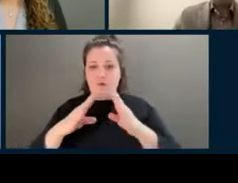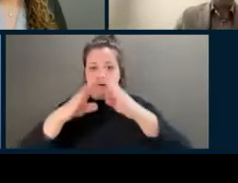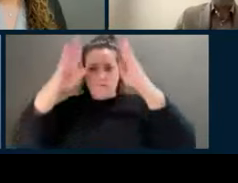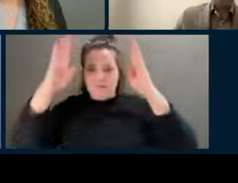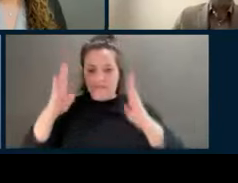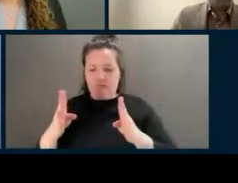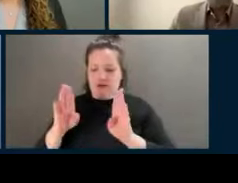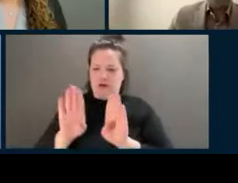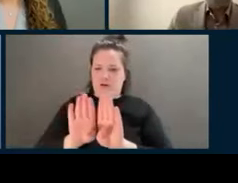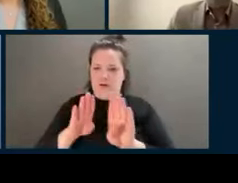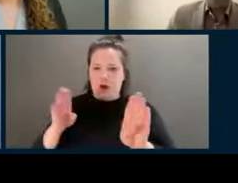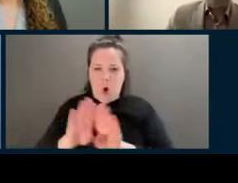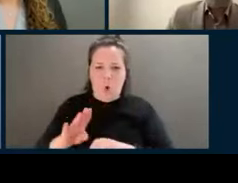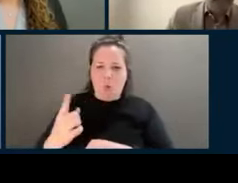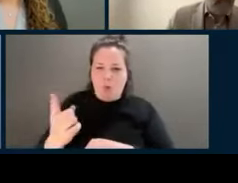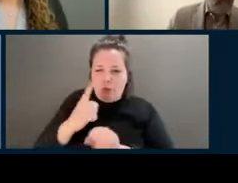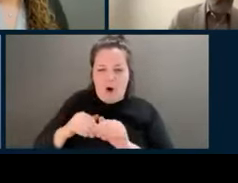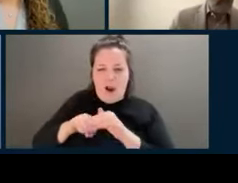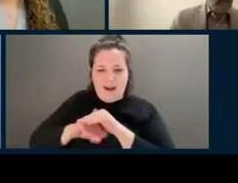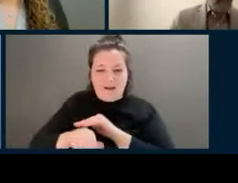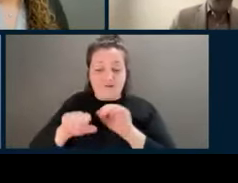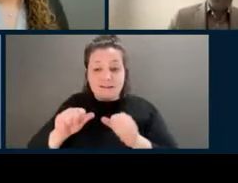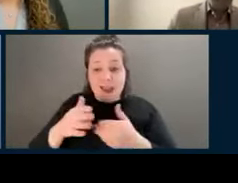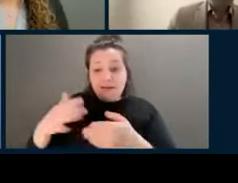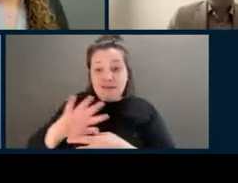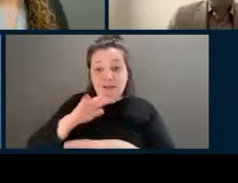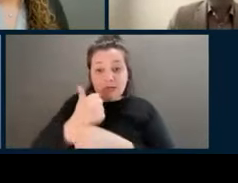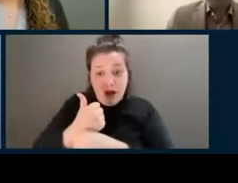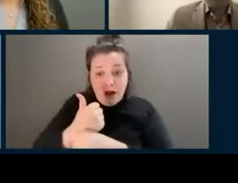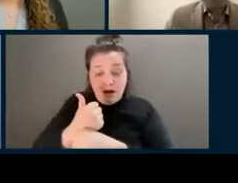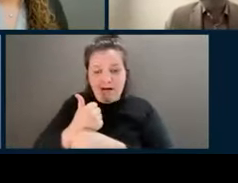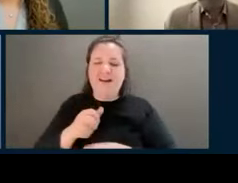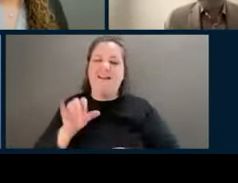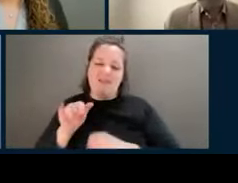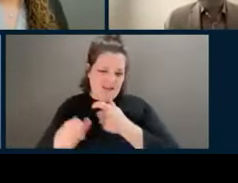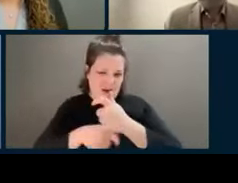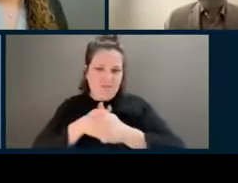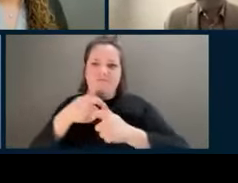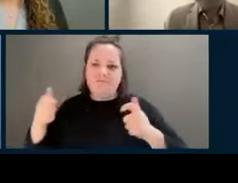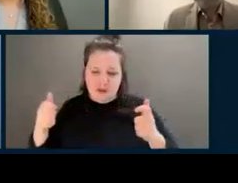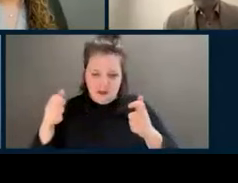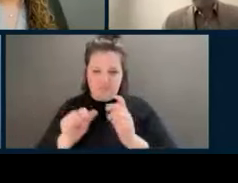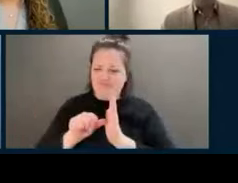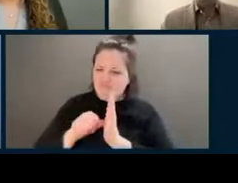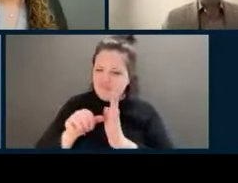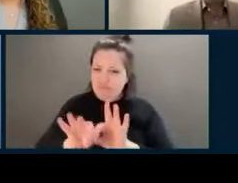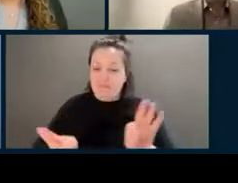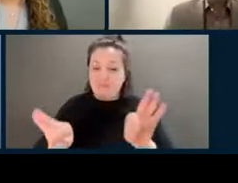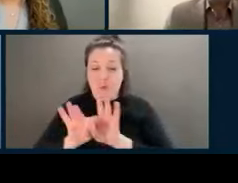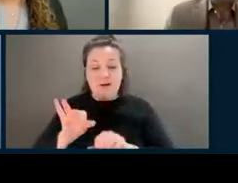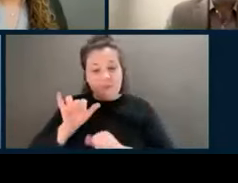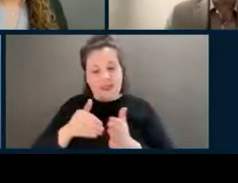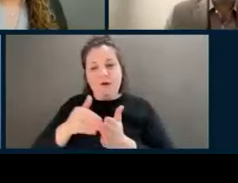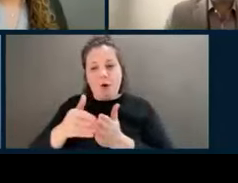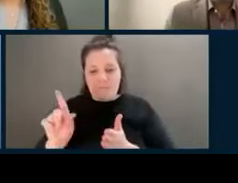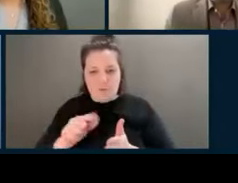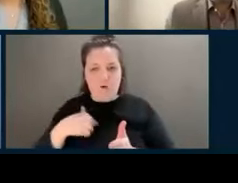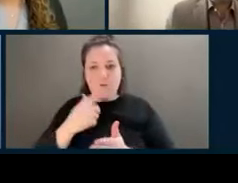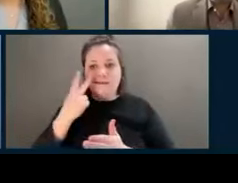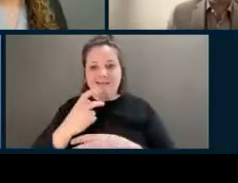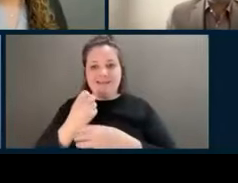security. And this is probably one of the bigger reasons where security fails us, right? Because we want to be welcoming and